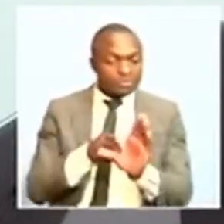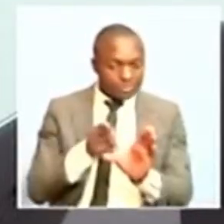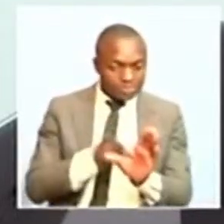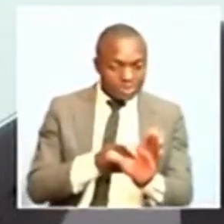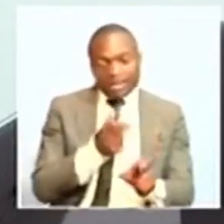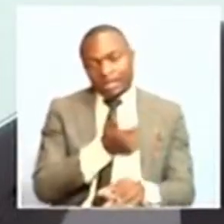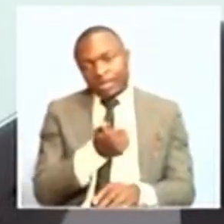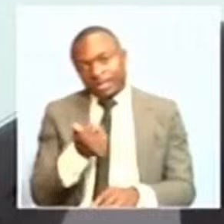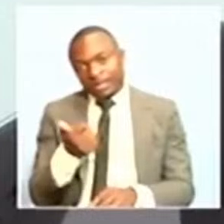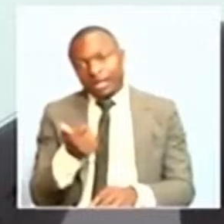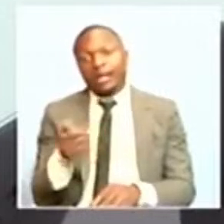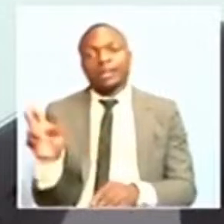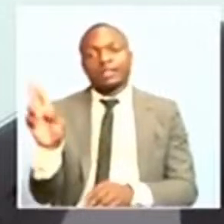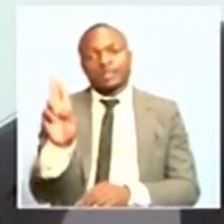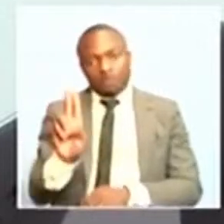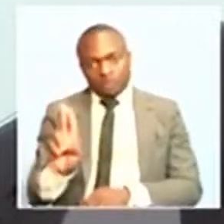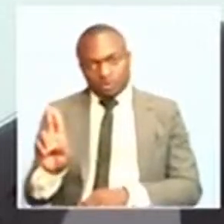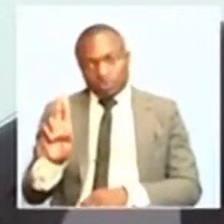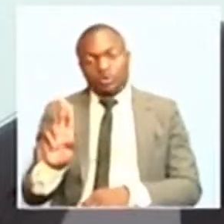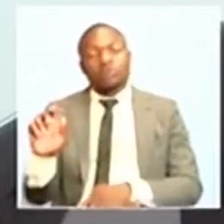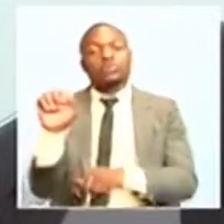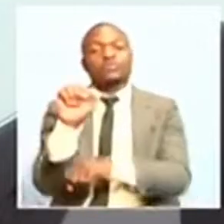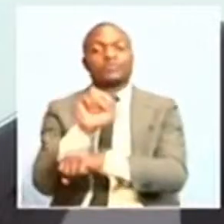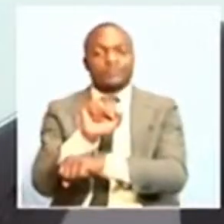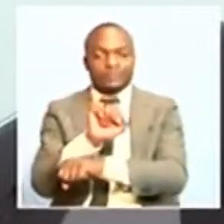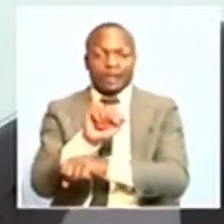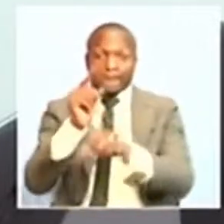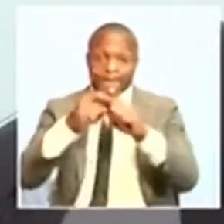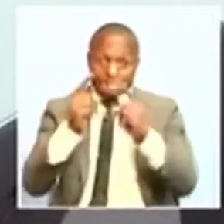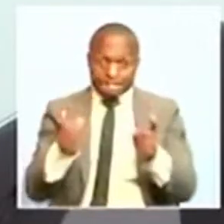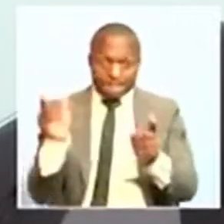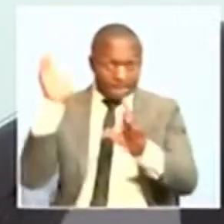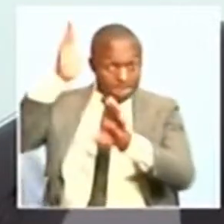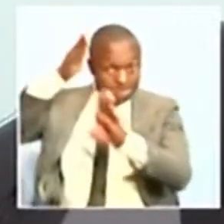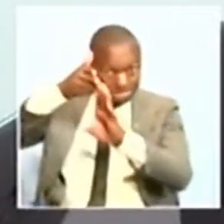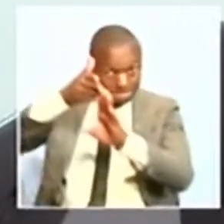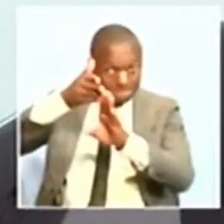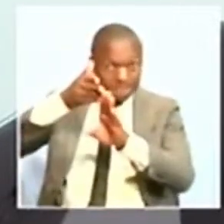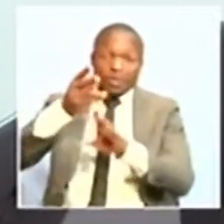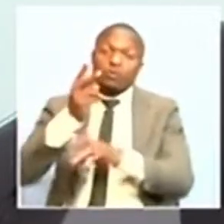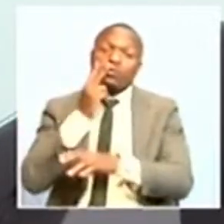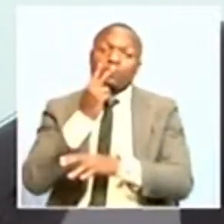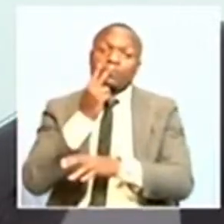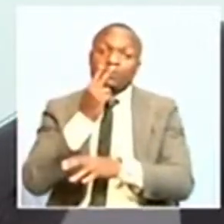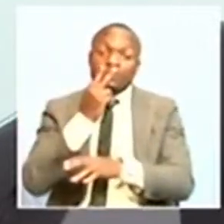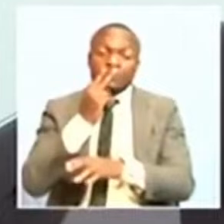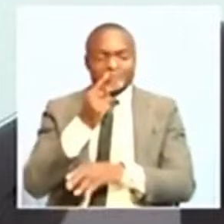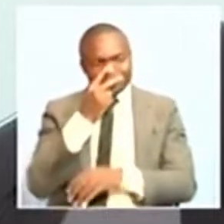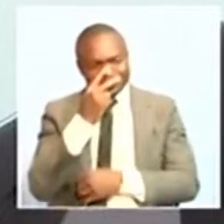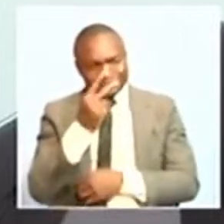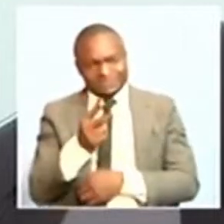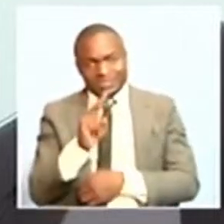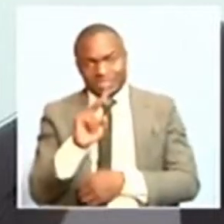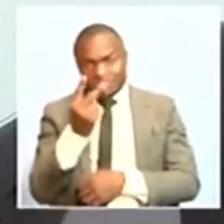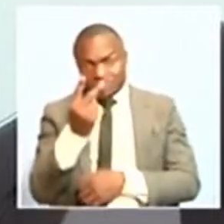as used motor vehicles. But particularly for tobacco, you will note that in the second schedule